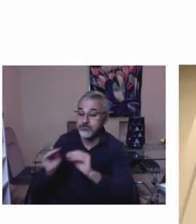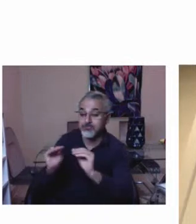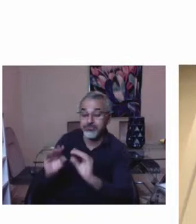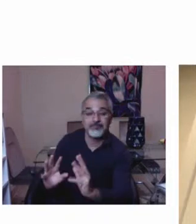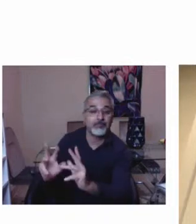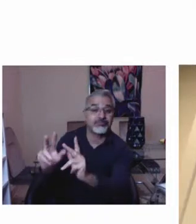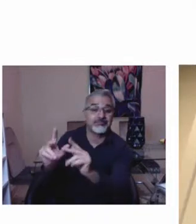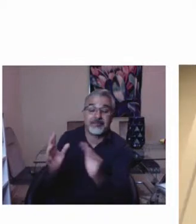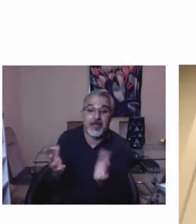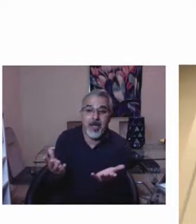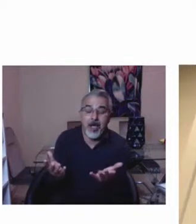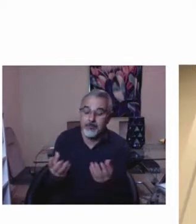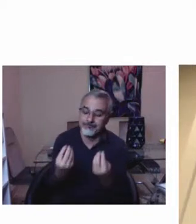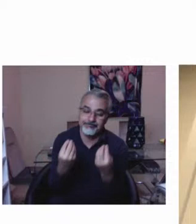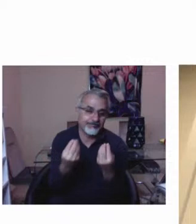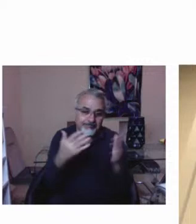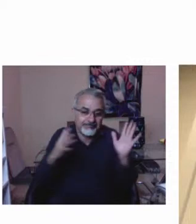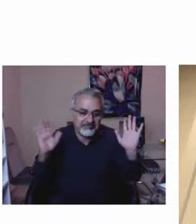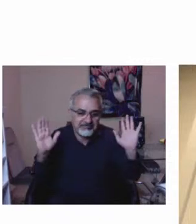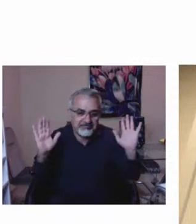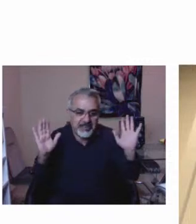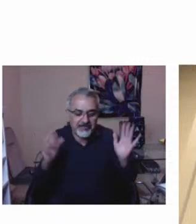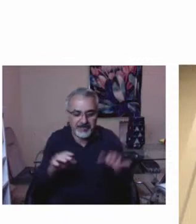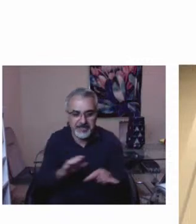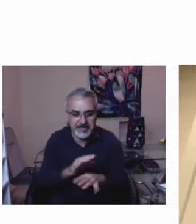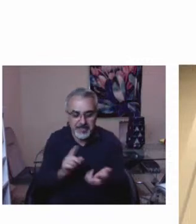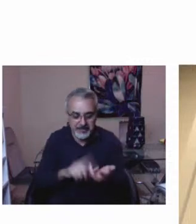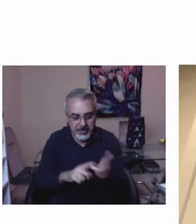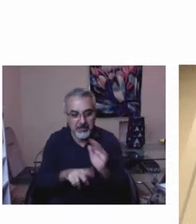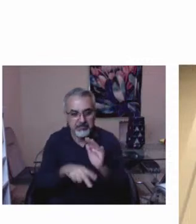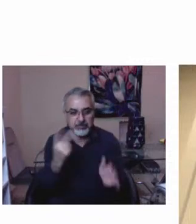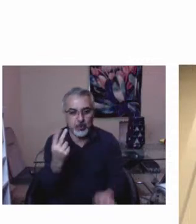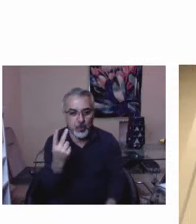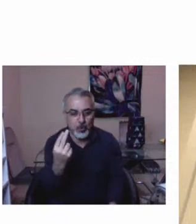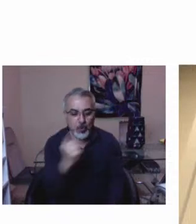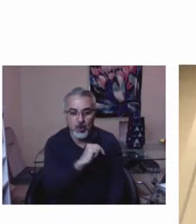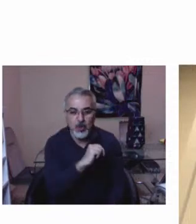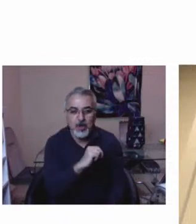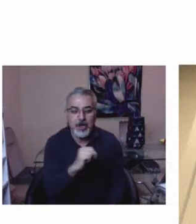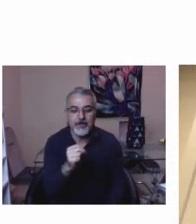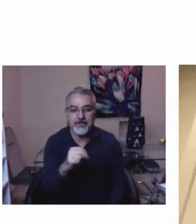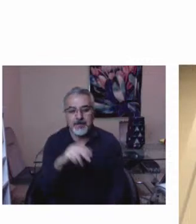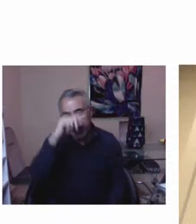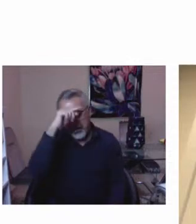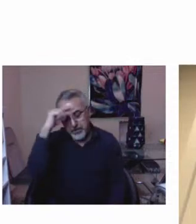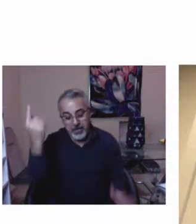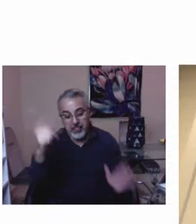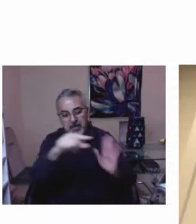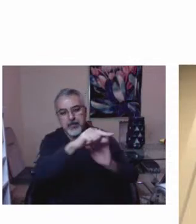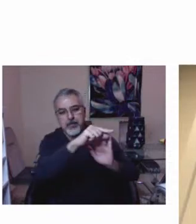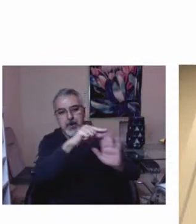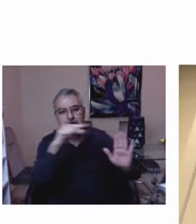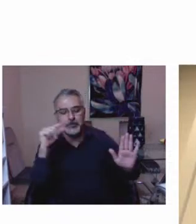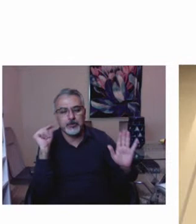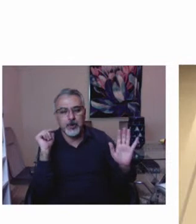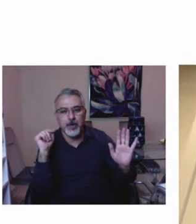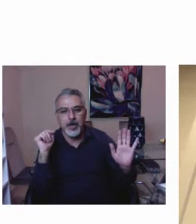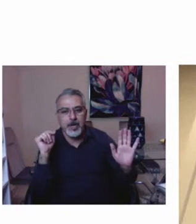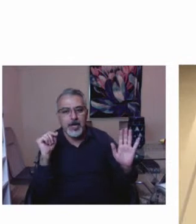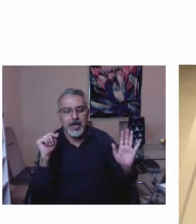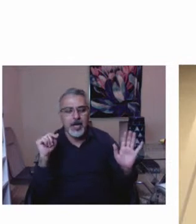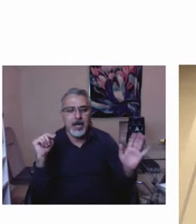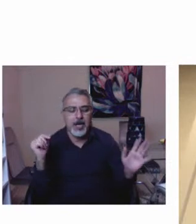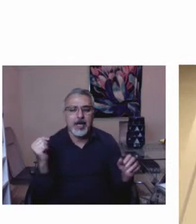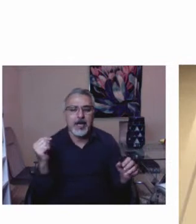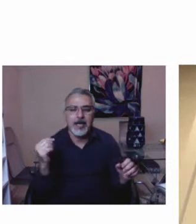Development Assistance Committee, they don't even have a code to track ODA financing that is targeting young people. And so we start with a problem